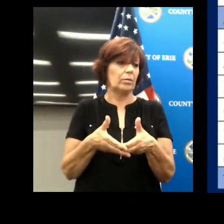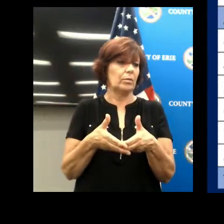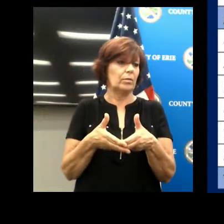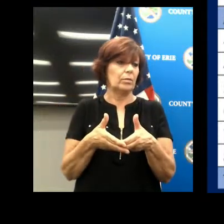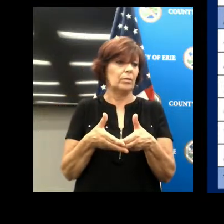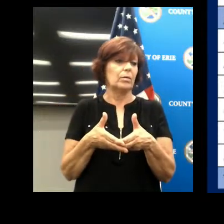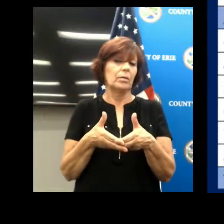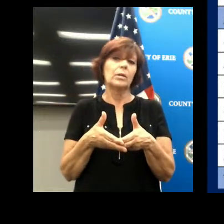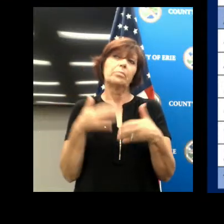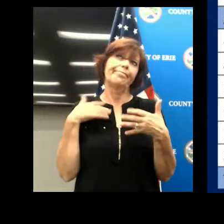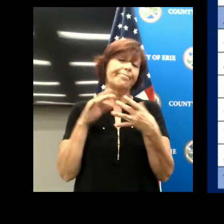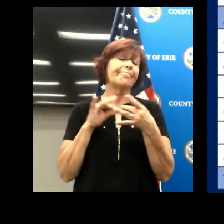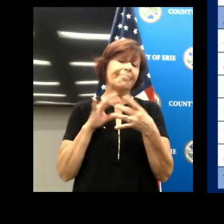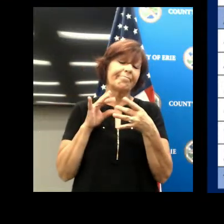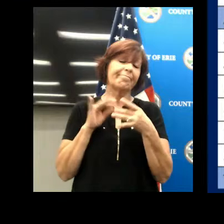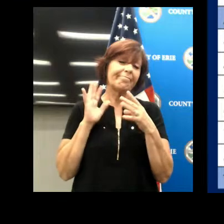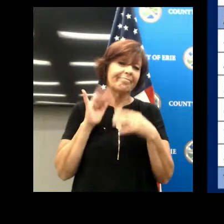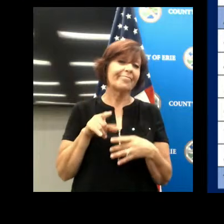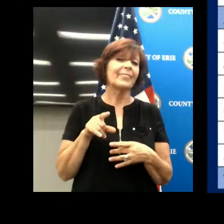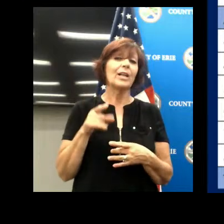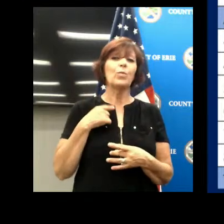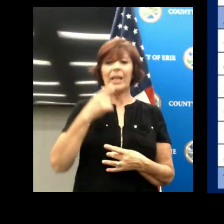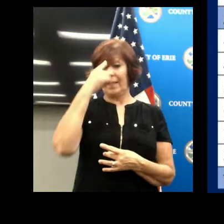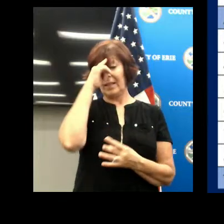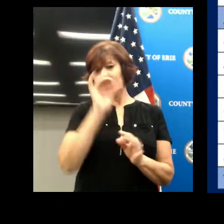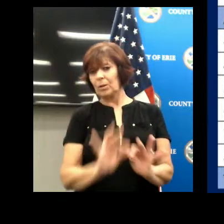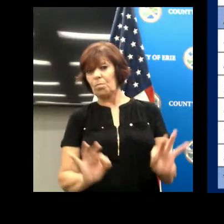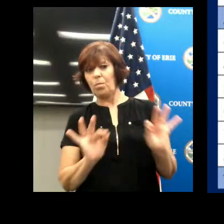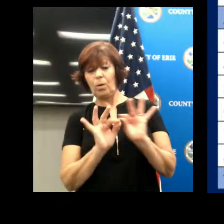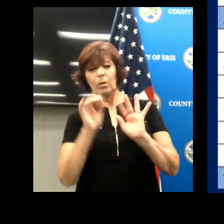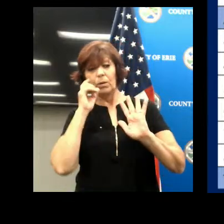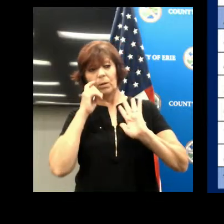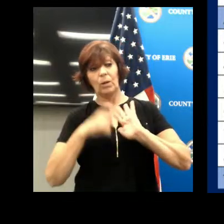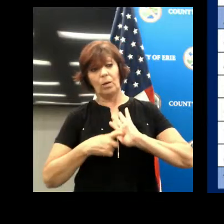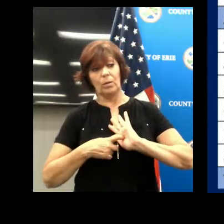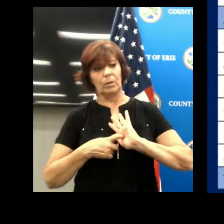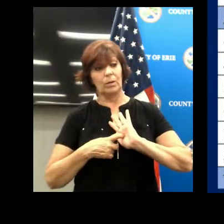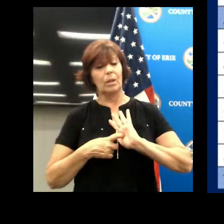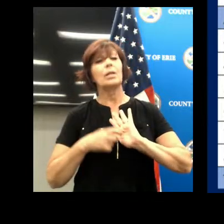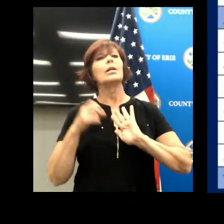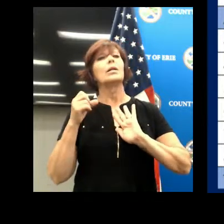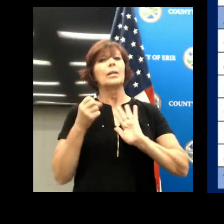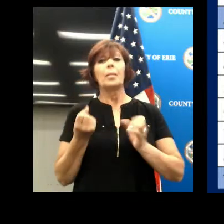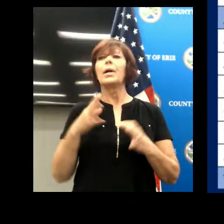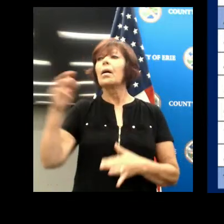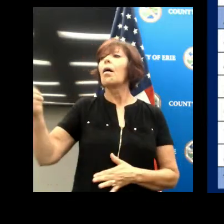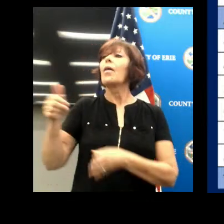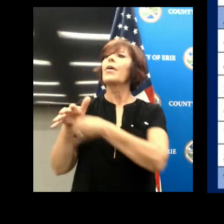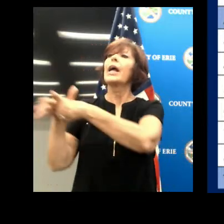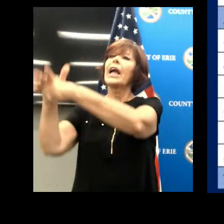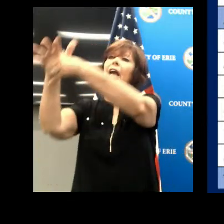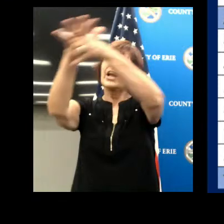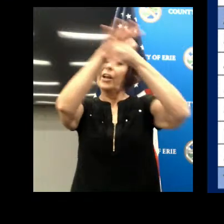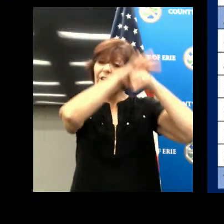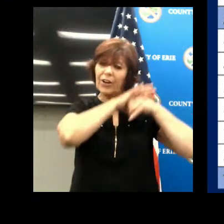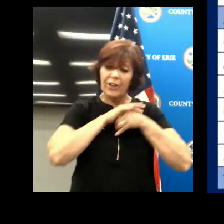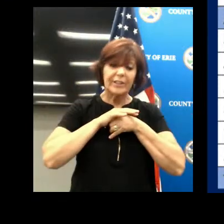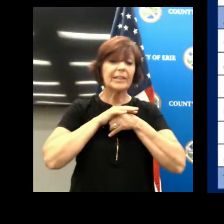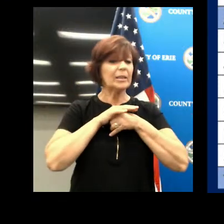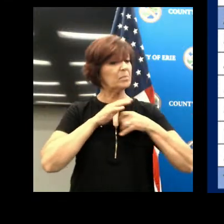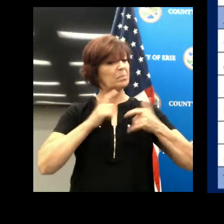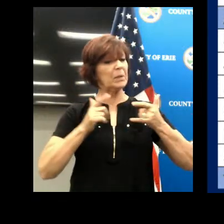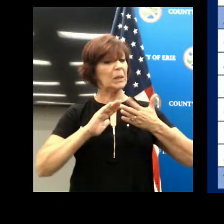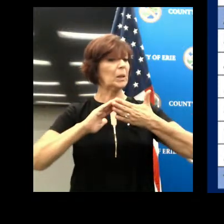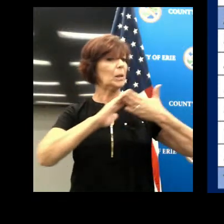talked about this for a while, and we think that's an important thing to note. That unlike a lot of the other areas of the country with comparable sized